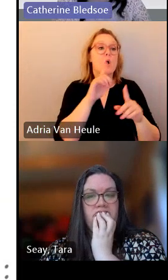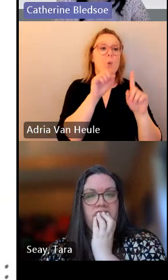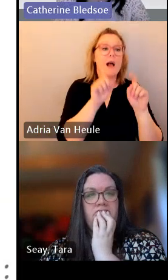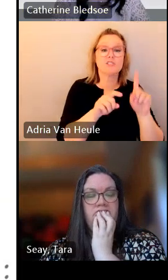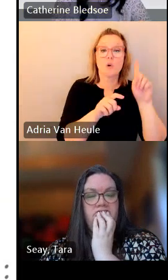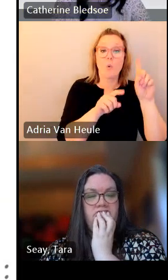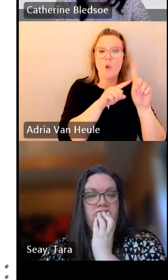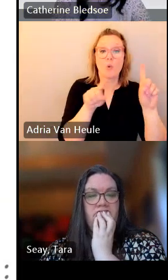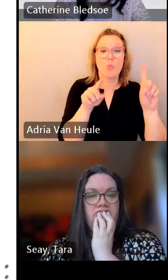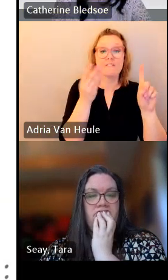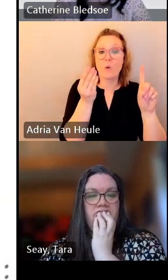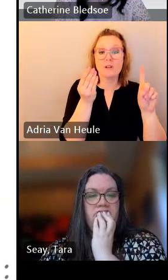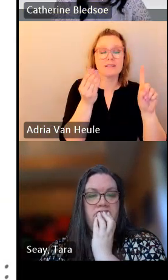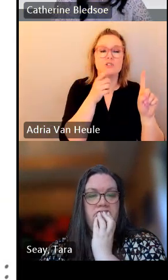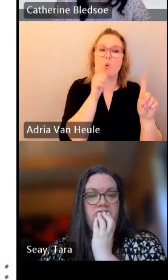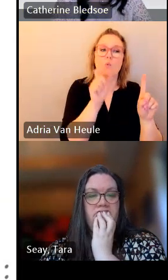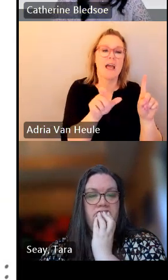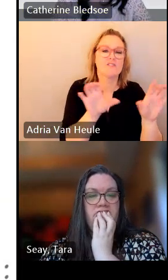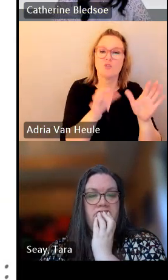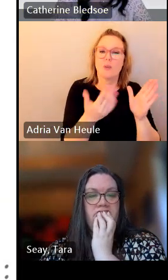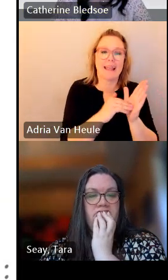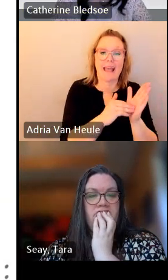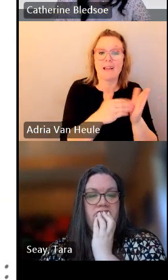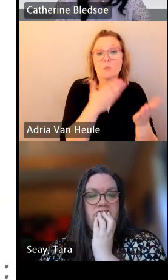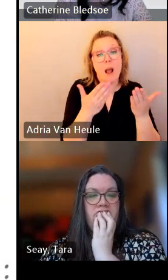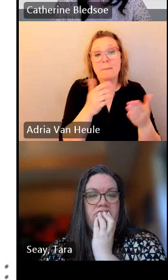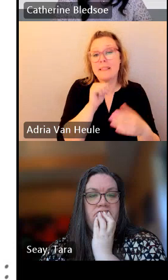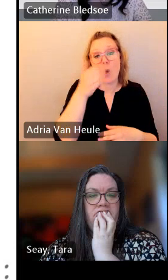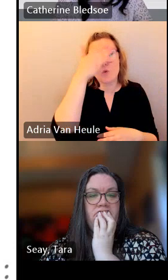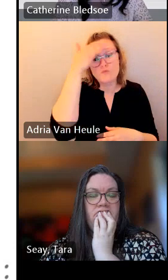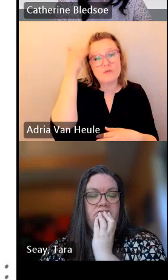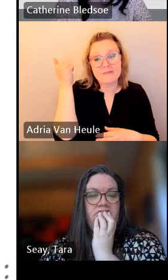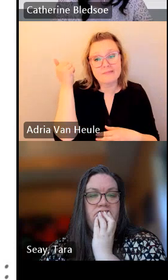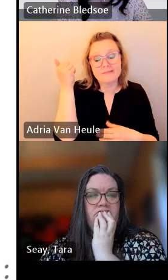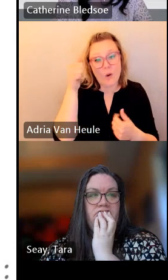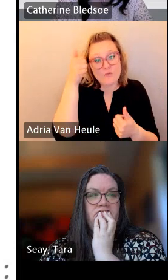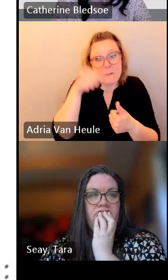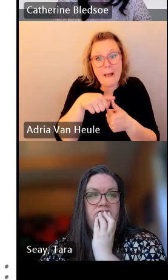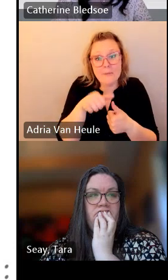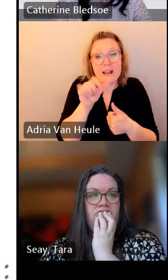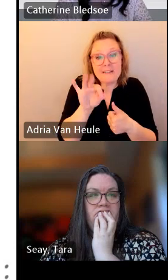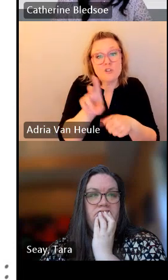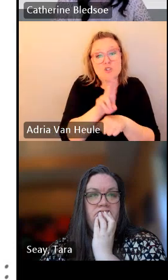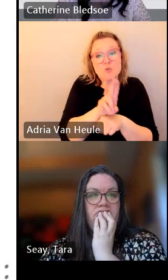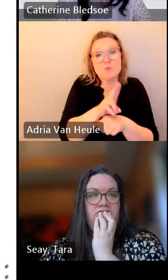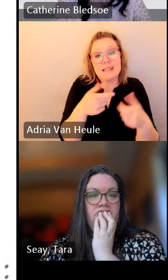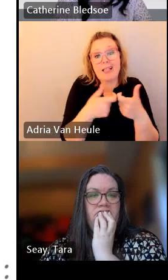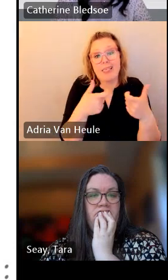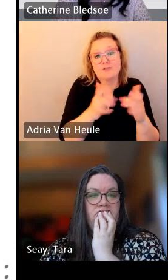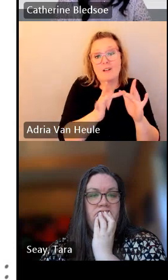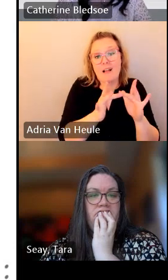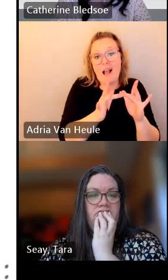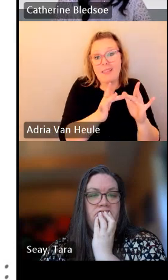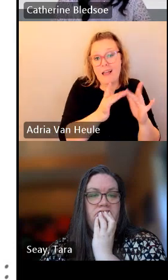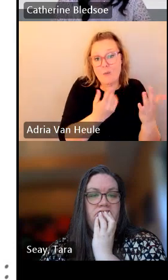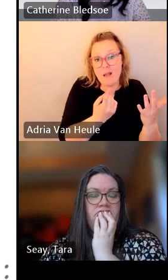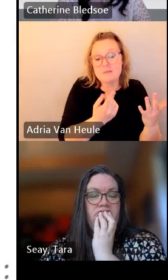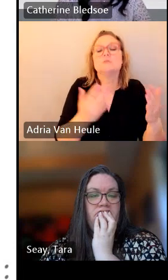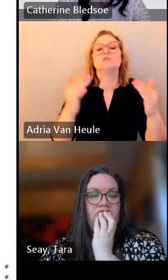because you probably don't remember if you were using the electronic copy. Just pick up at 15 and finish those last few and hit submit. On the back